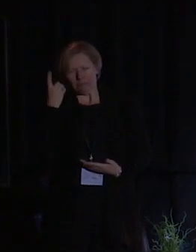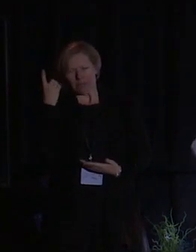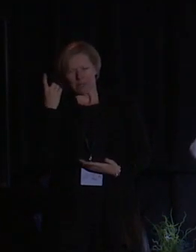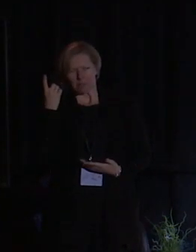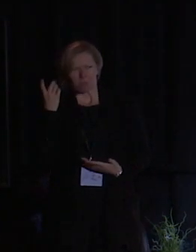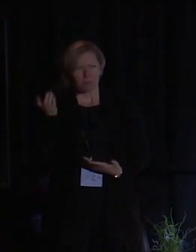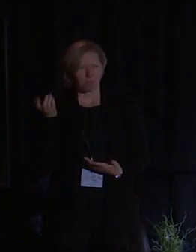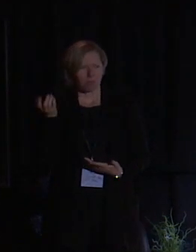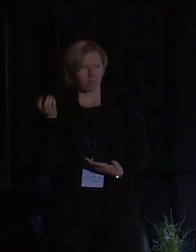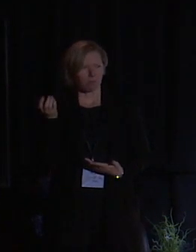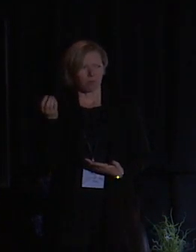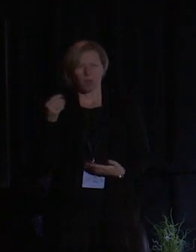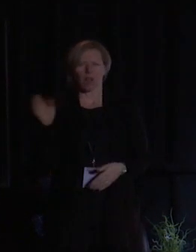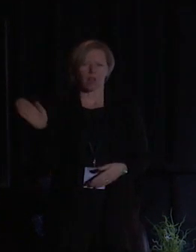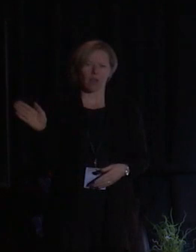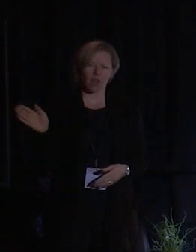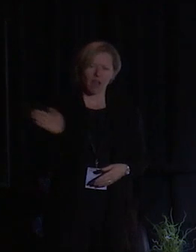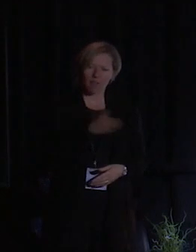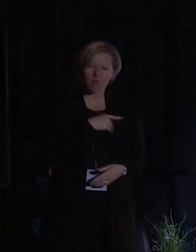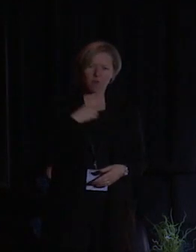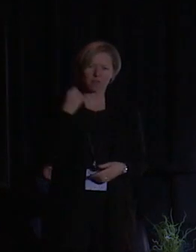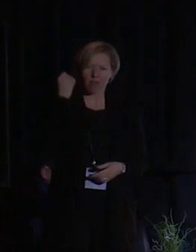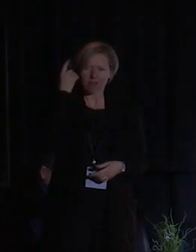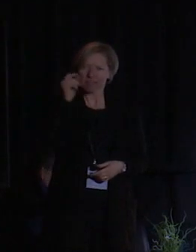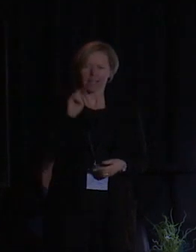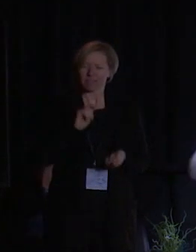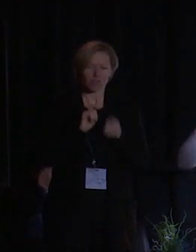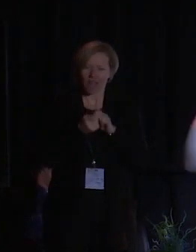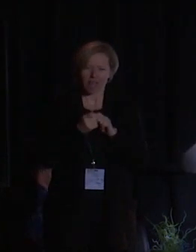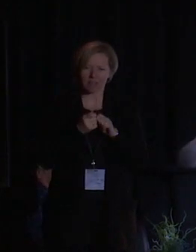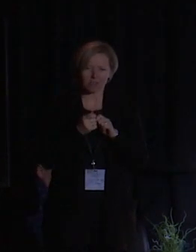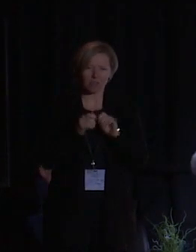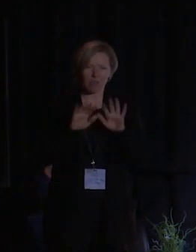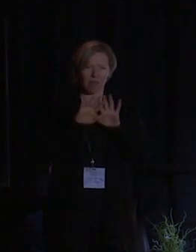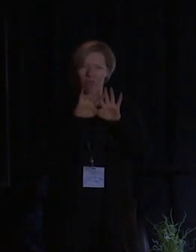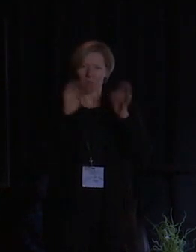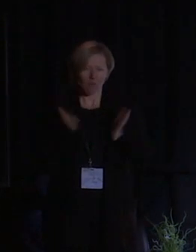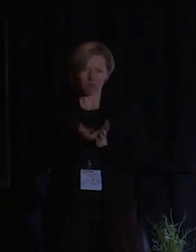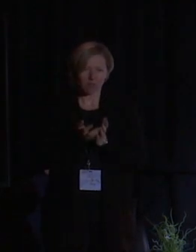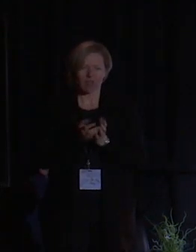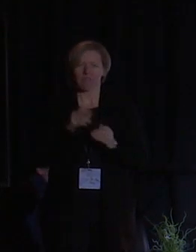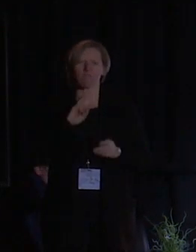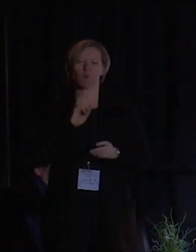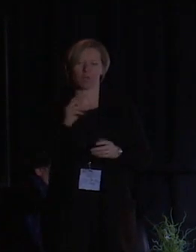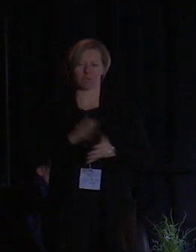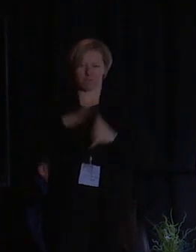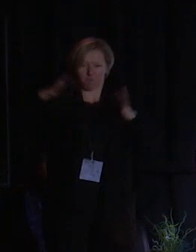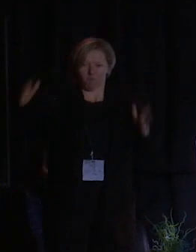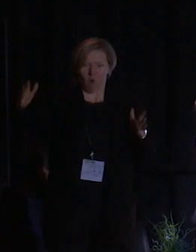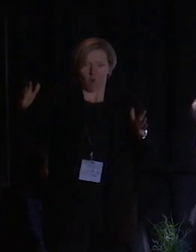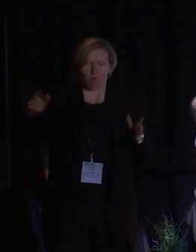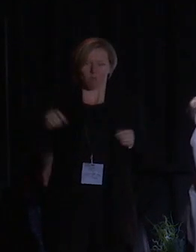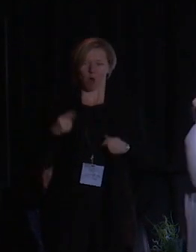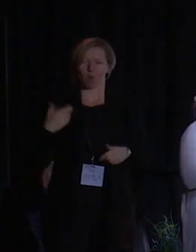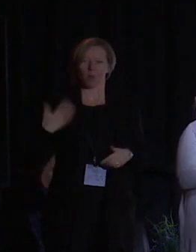entire people's opinions have changed very much about climate change. I think the voices are starting to grow, but we haven't done enough, and